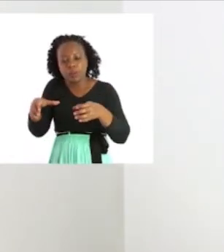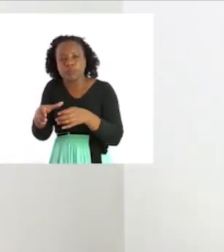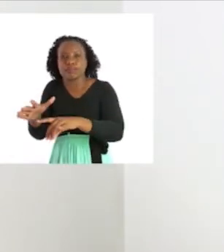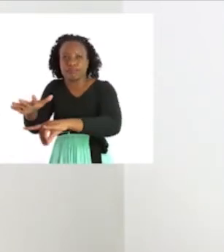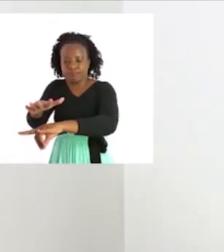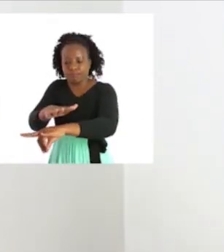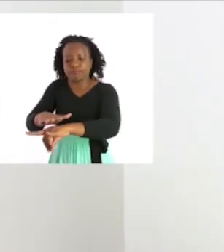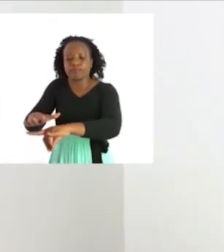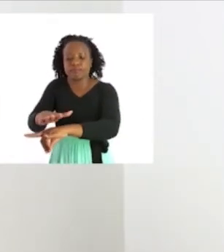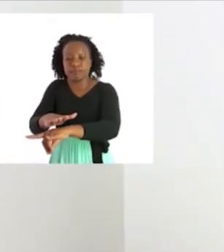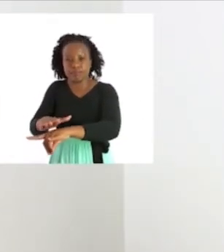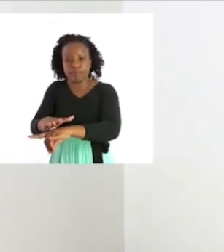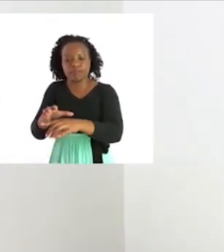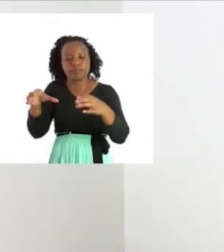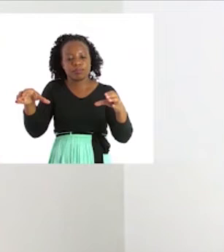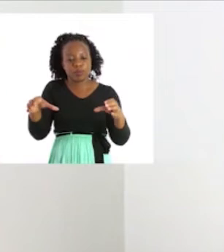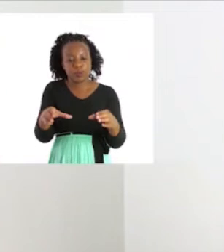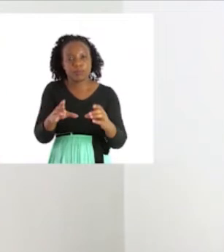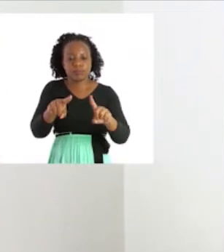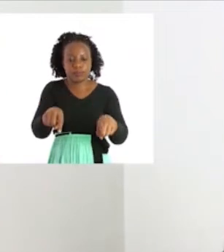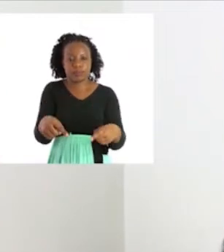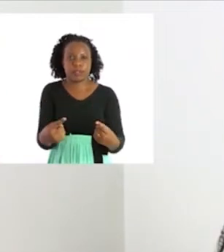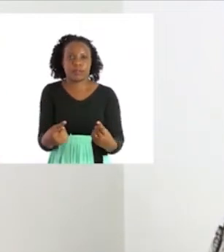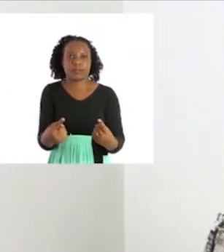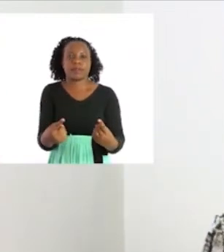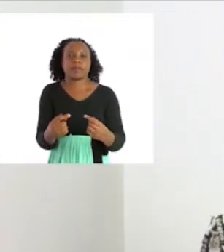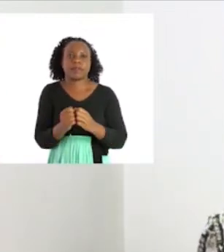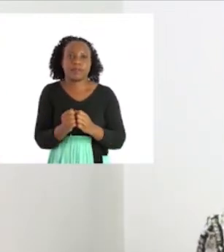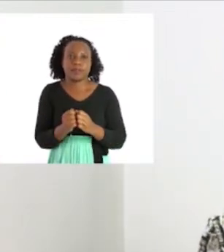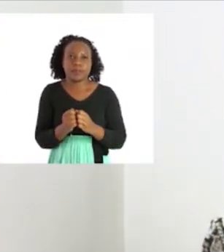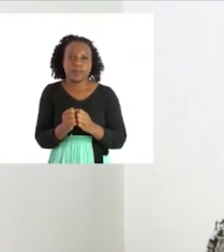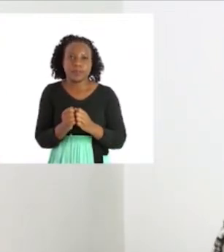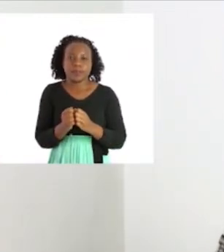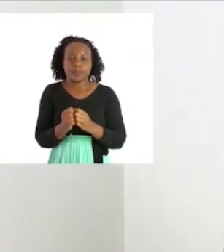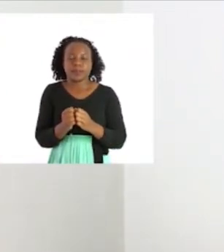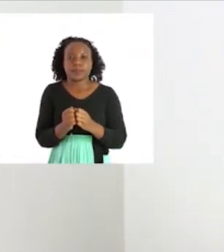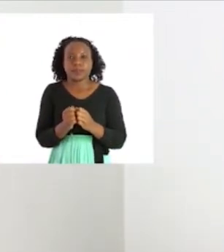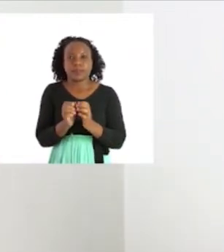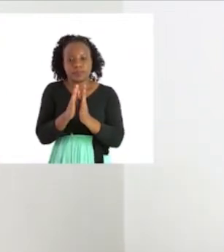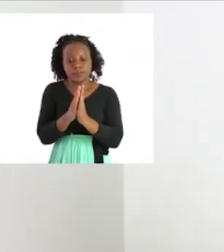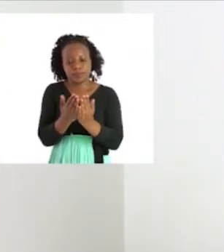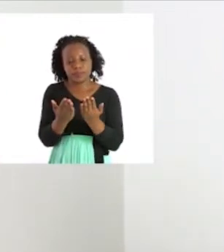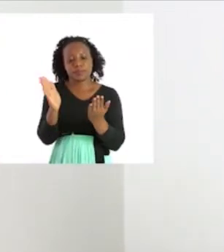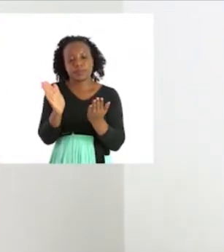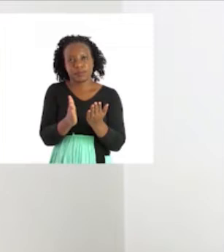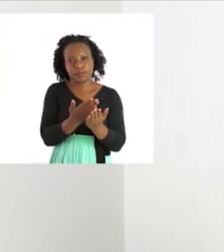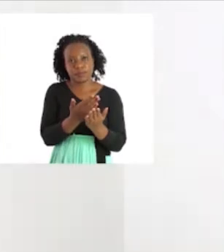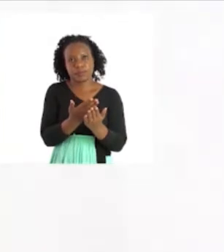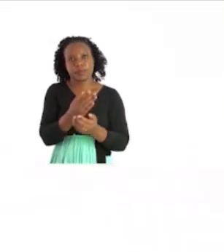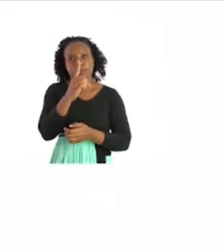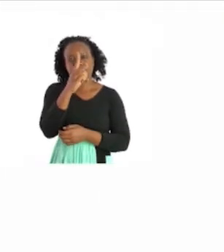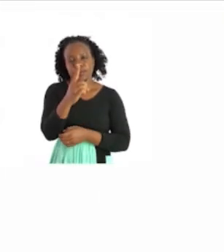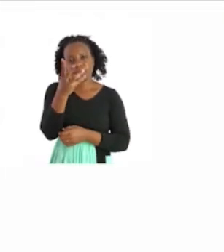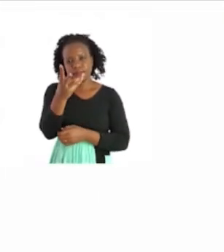of animals, and a name we give to a group of objects. Now, we are going to look on our page,